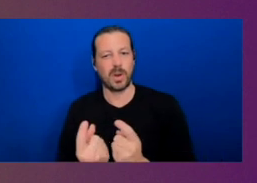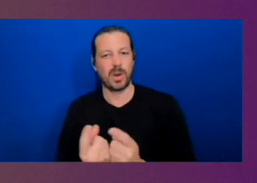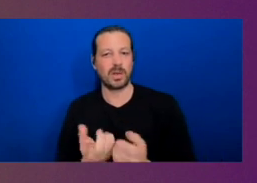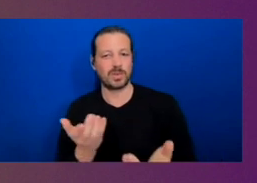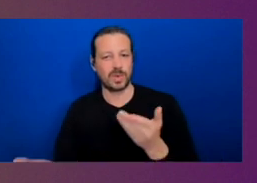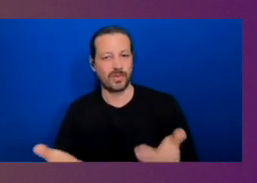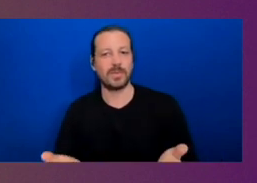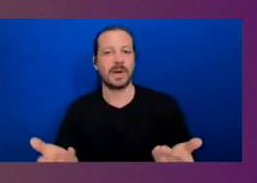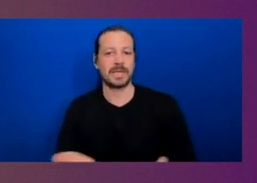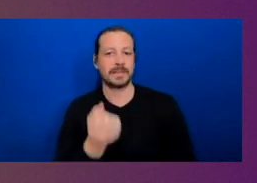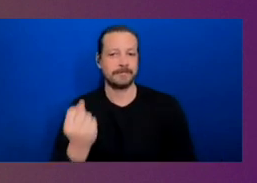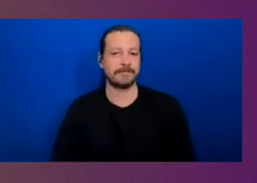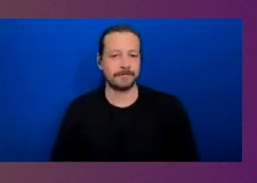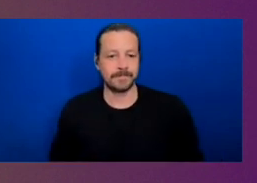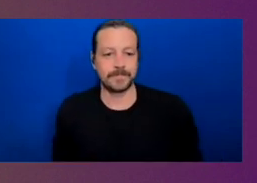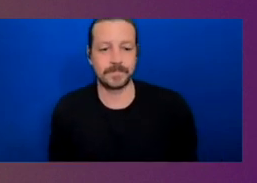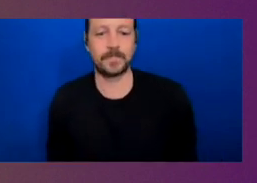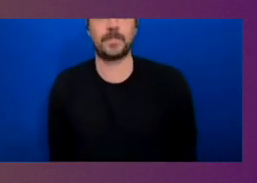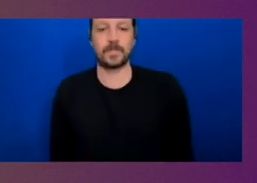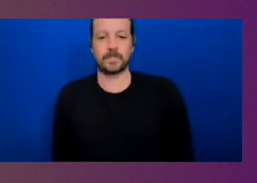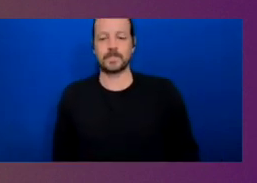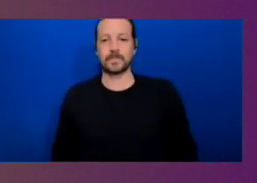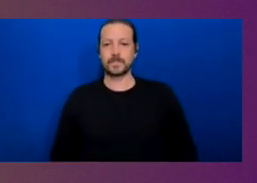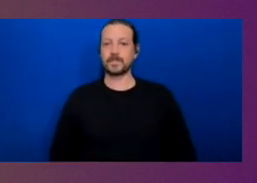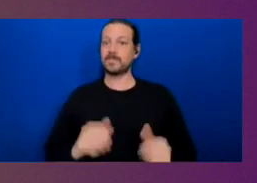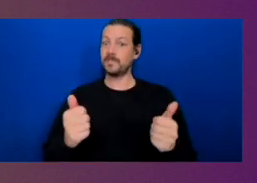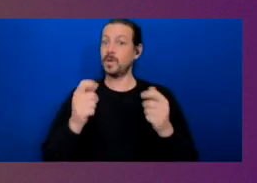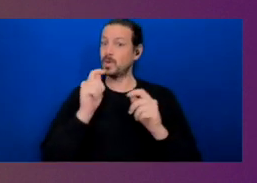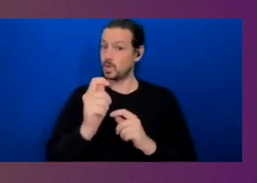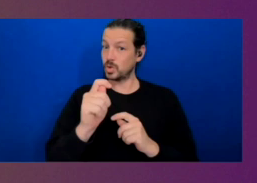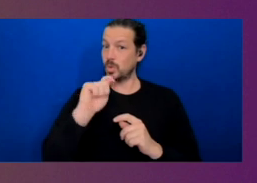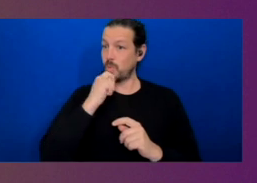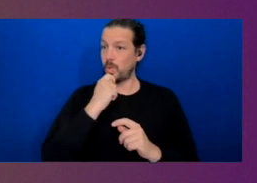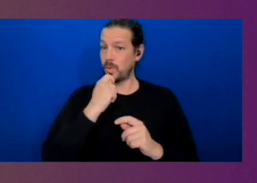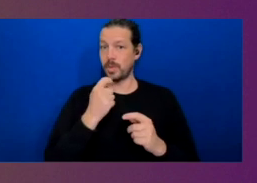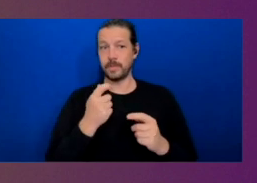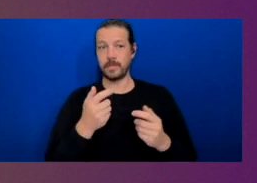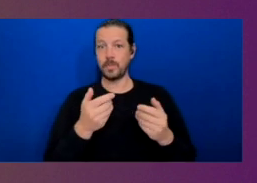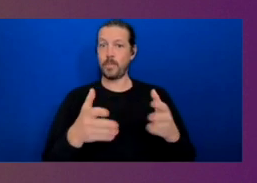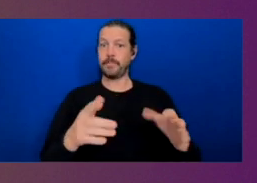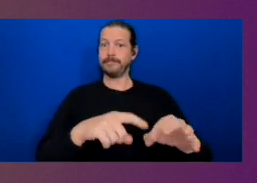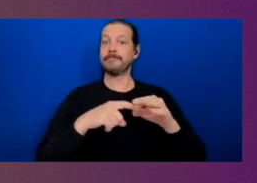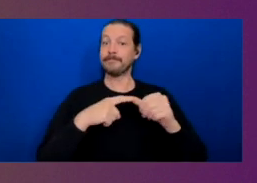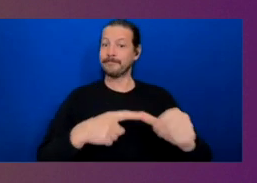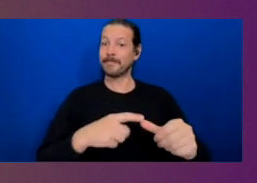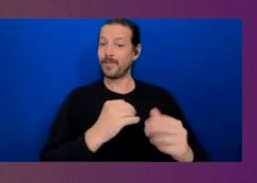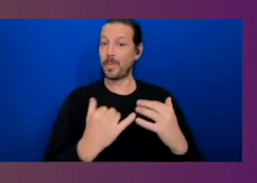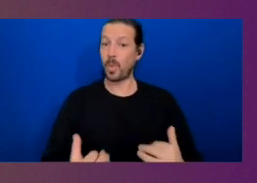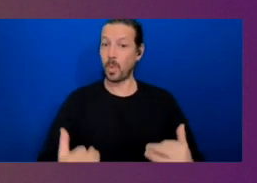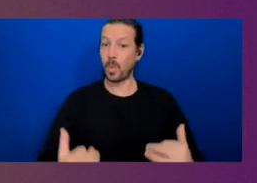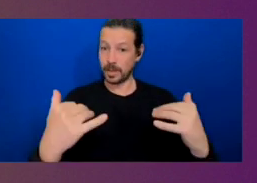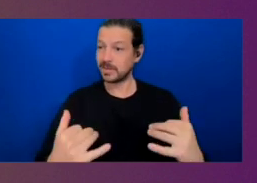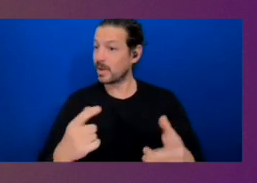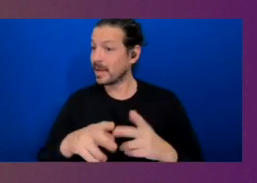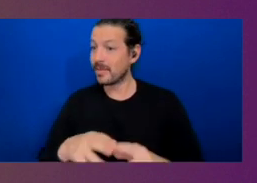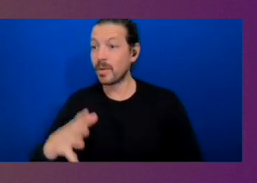brilliant. Soon we'll have some opportunity for audience questions. So if you'd like to jump